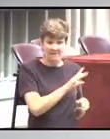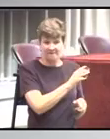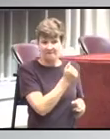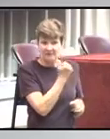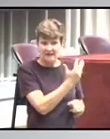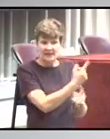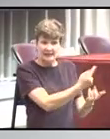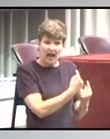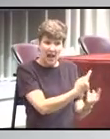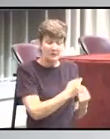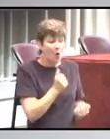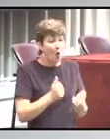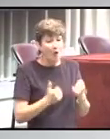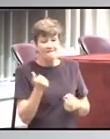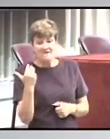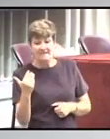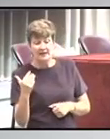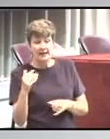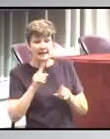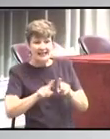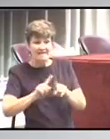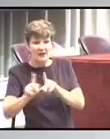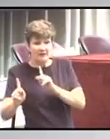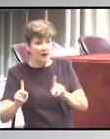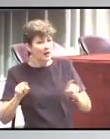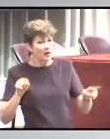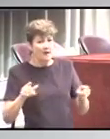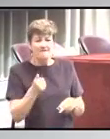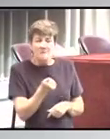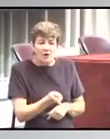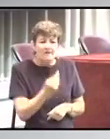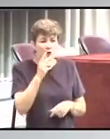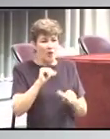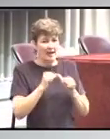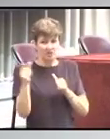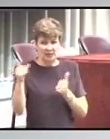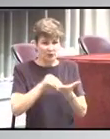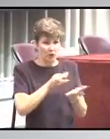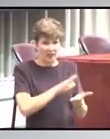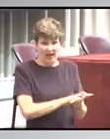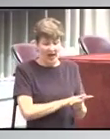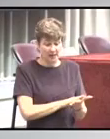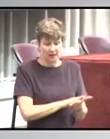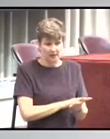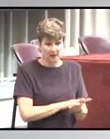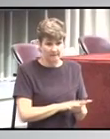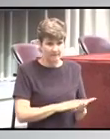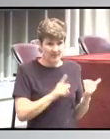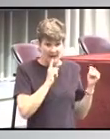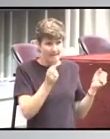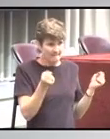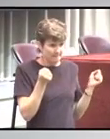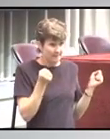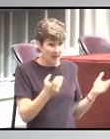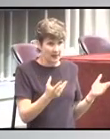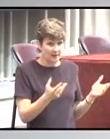15 times, or whether it's 15 individuals. Very few agencies are doing that. Even many of